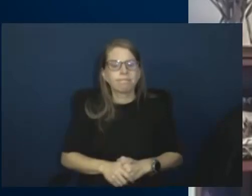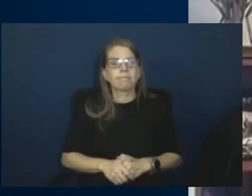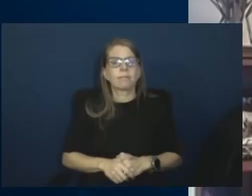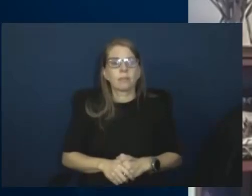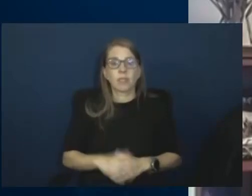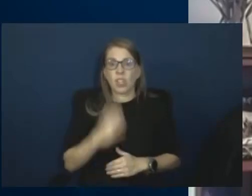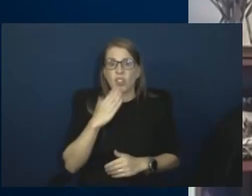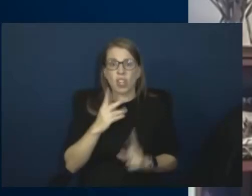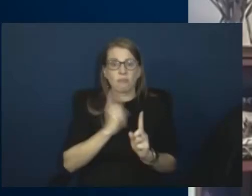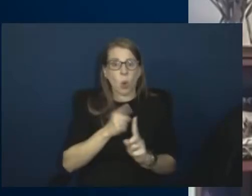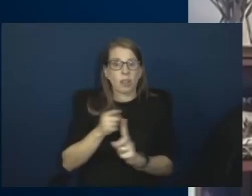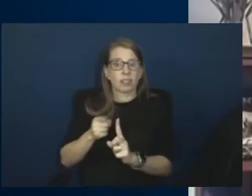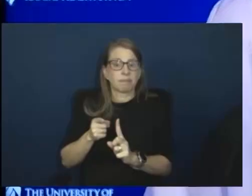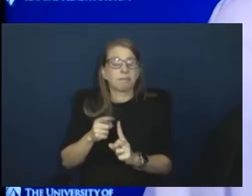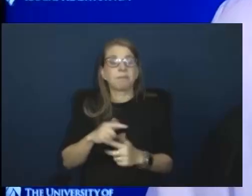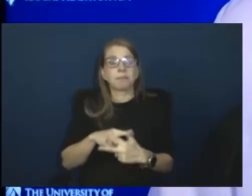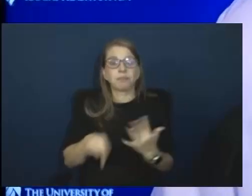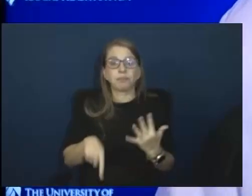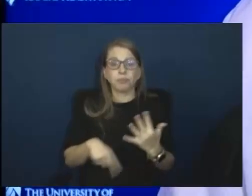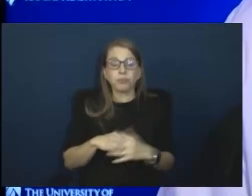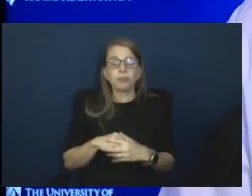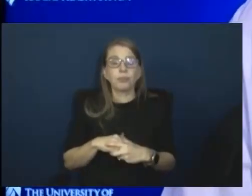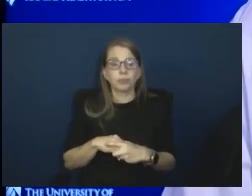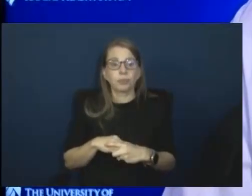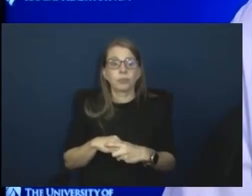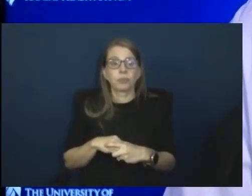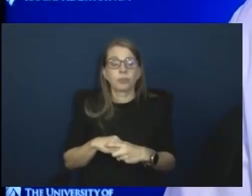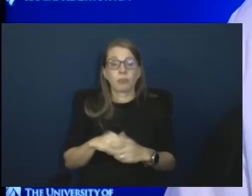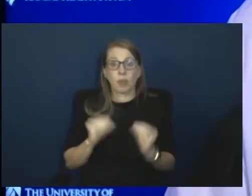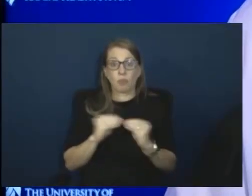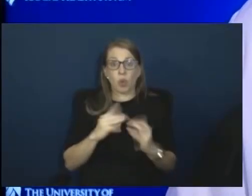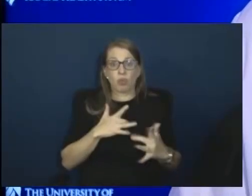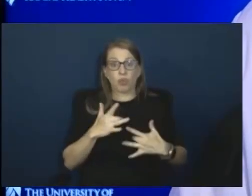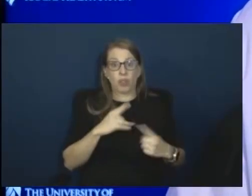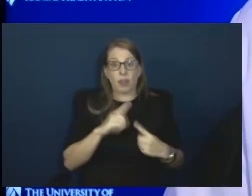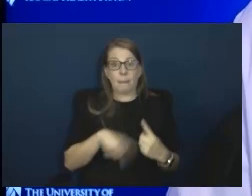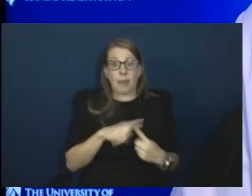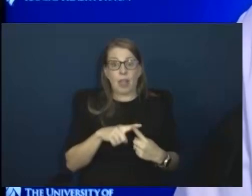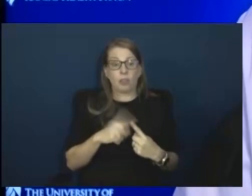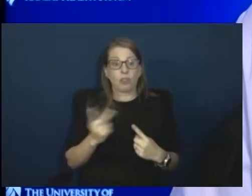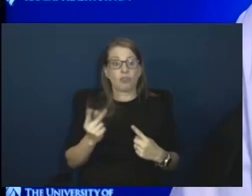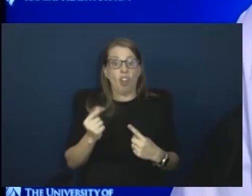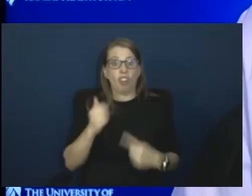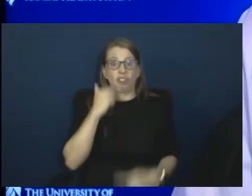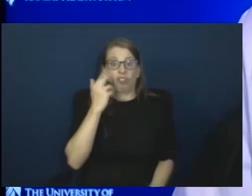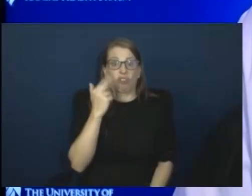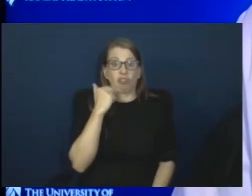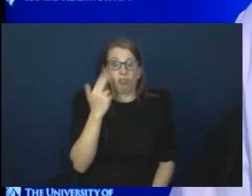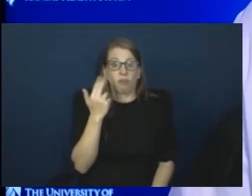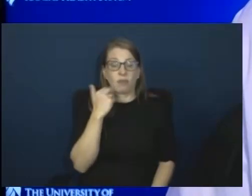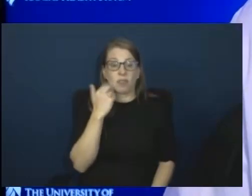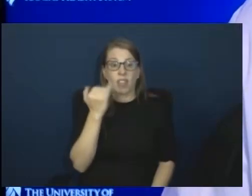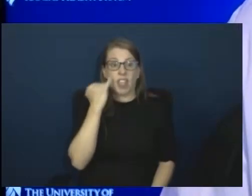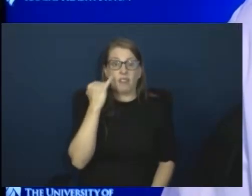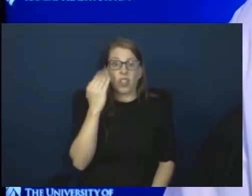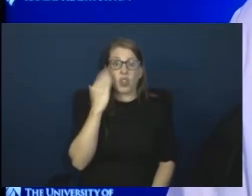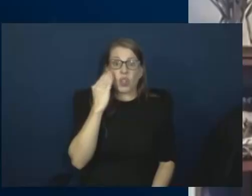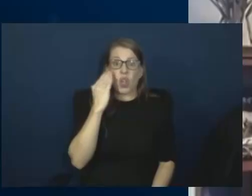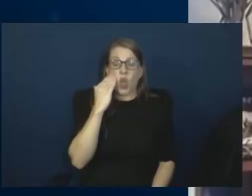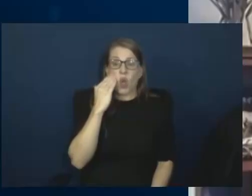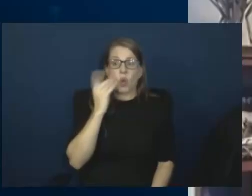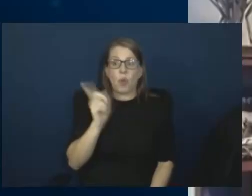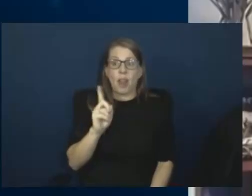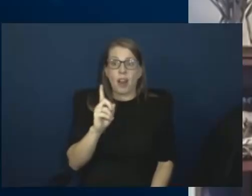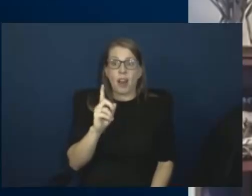I would just say that I would be more concerned about your dog licking your face if you ever know where a dog eats and licks in general. So I think you